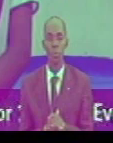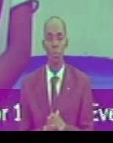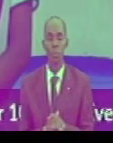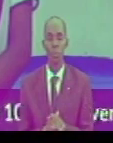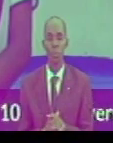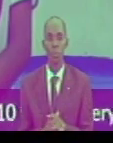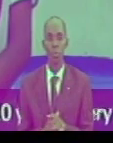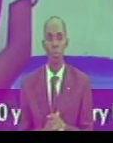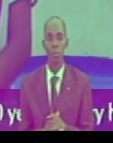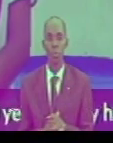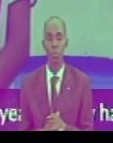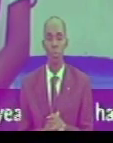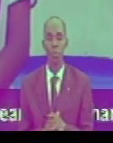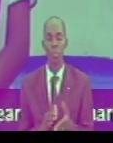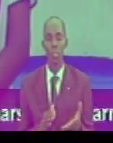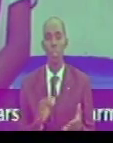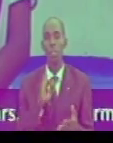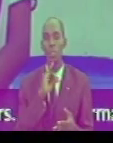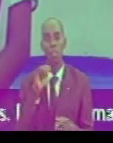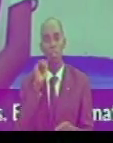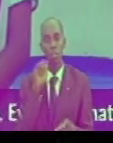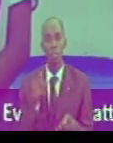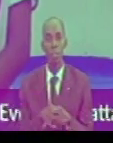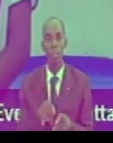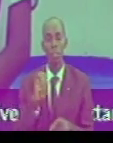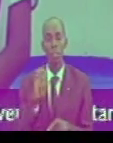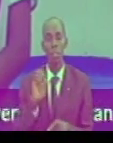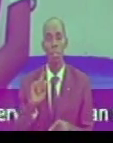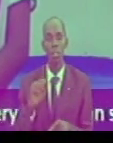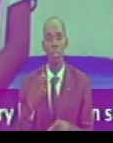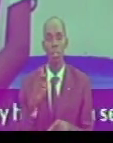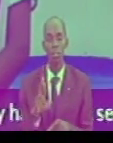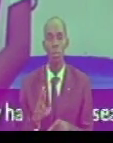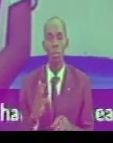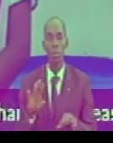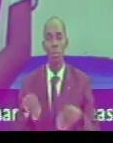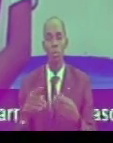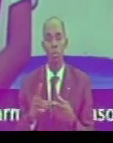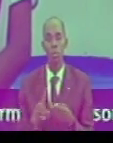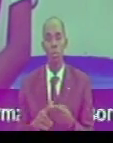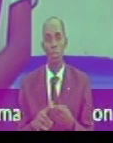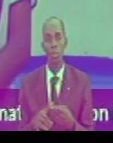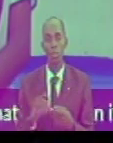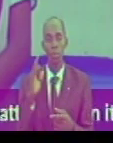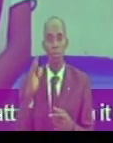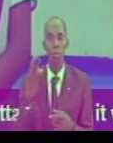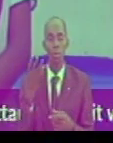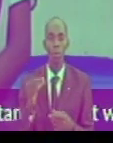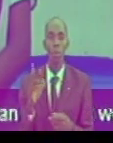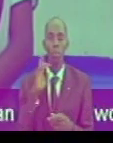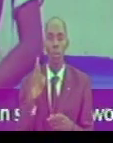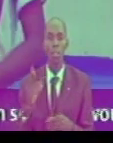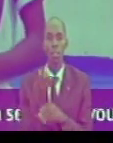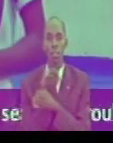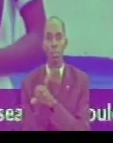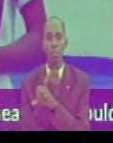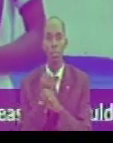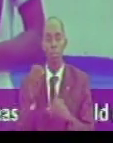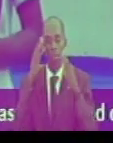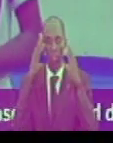her salvation experience, and she also felt some hardness in her breast. She will give her